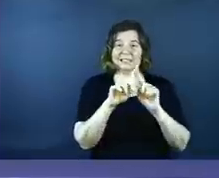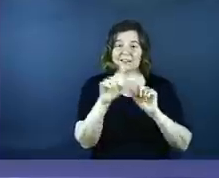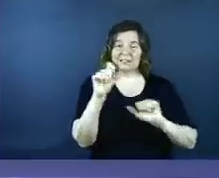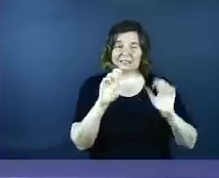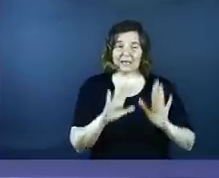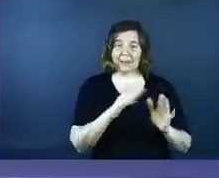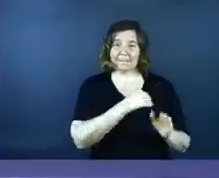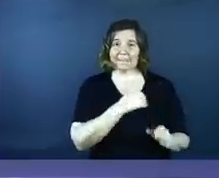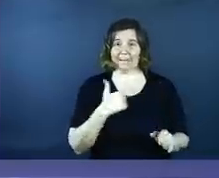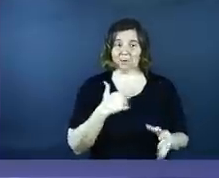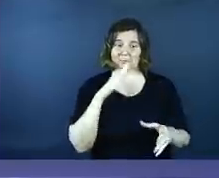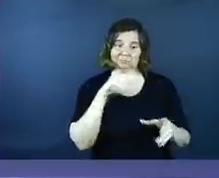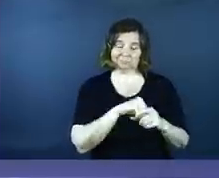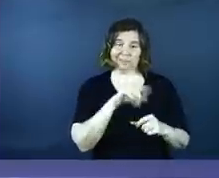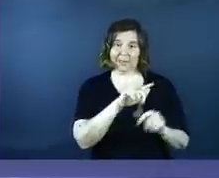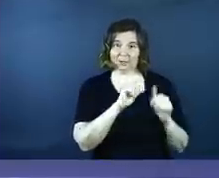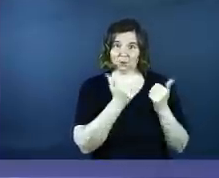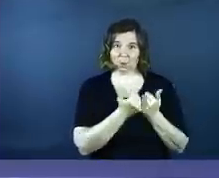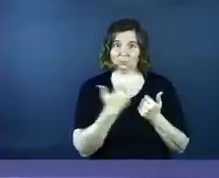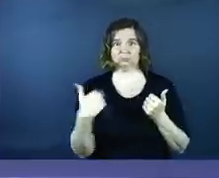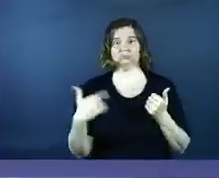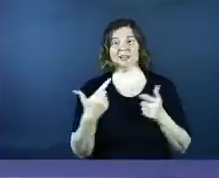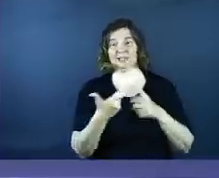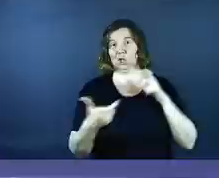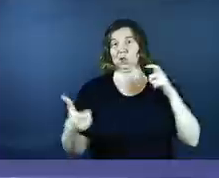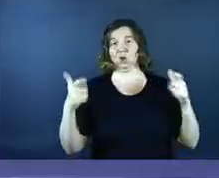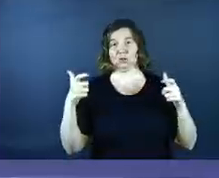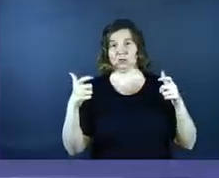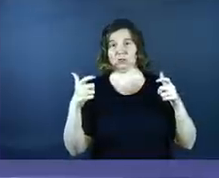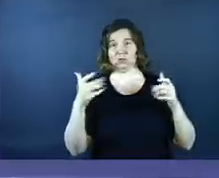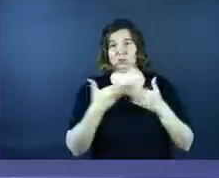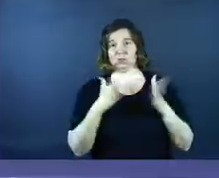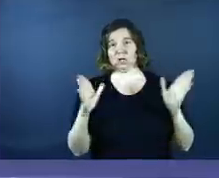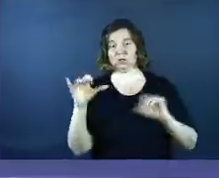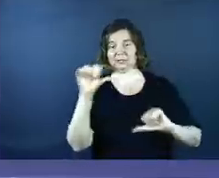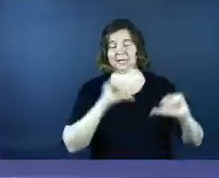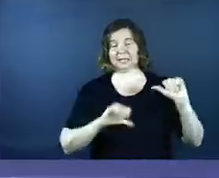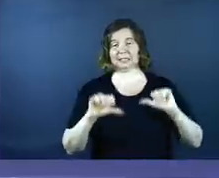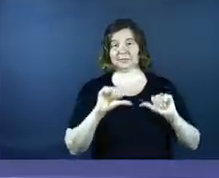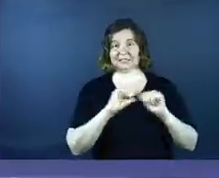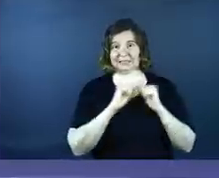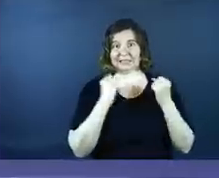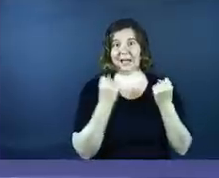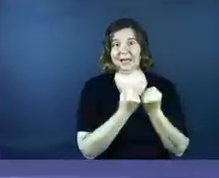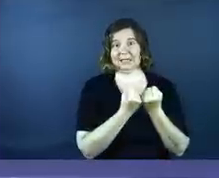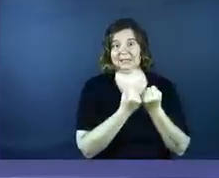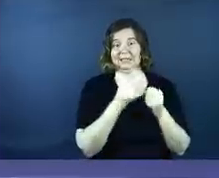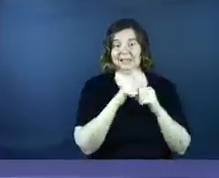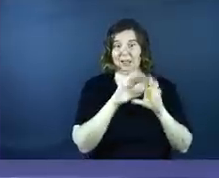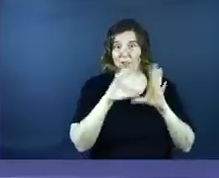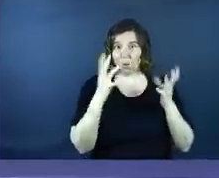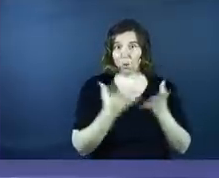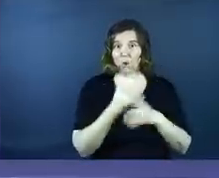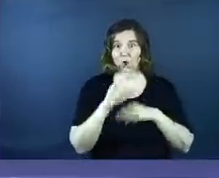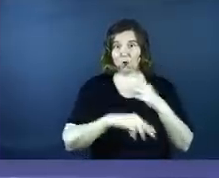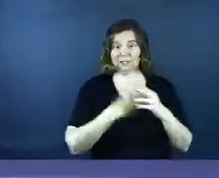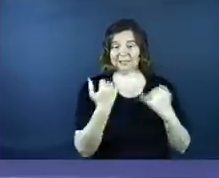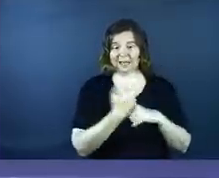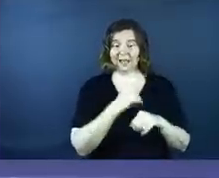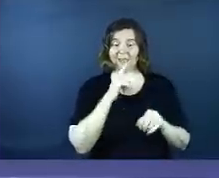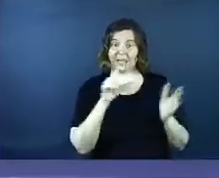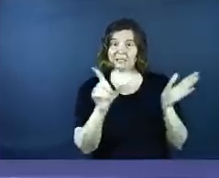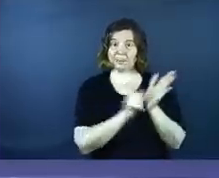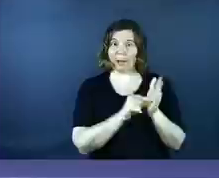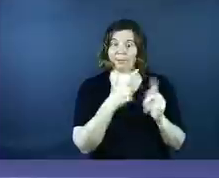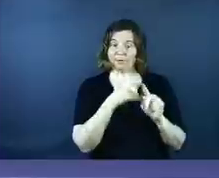scientific members in this association. It is the largest general scientific society in the world, and they actually